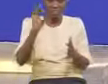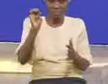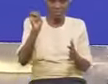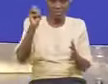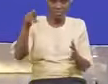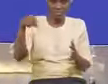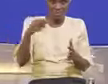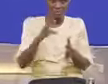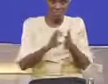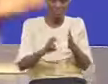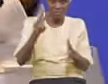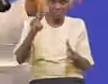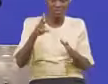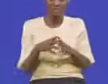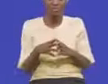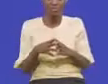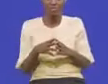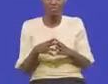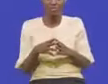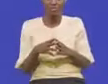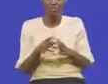Bo efeso tota evera.